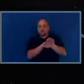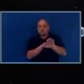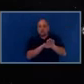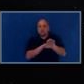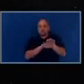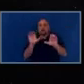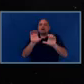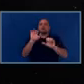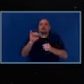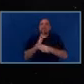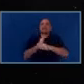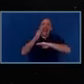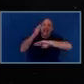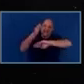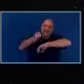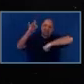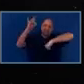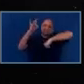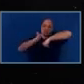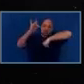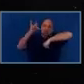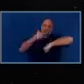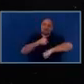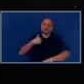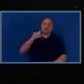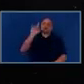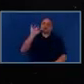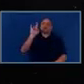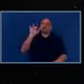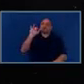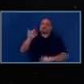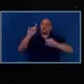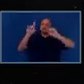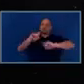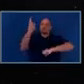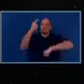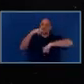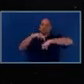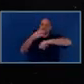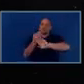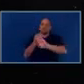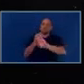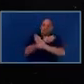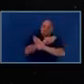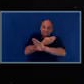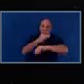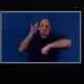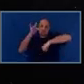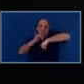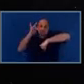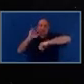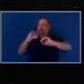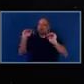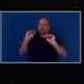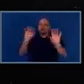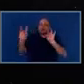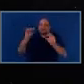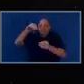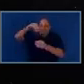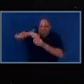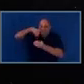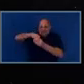after TAG. We did that once before TAG as well, where we didn't have any sample inside the TAG-SAM